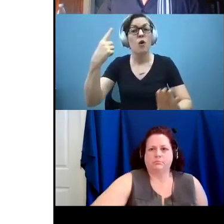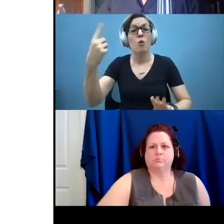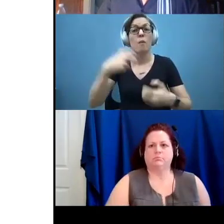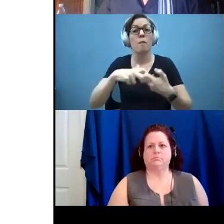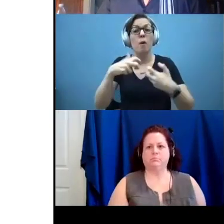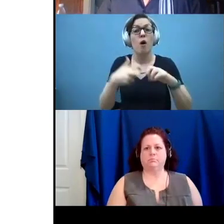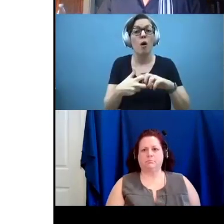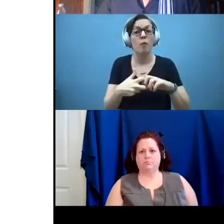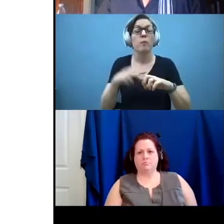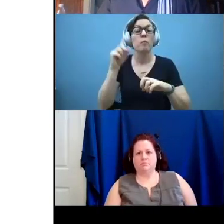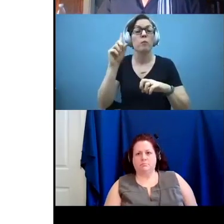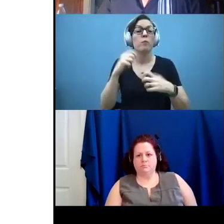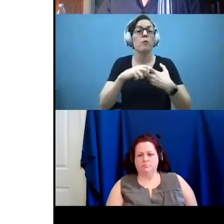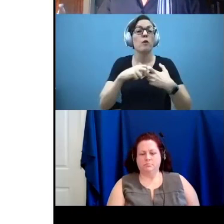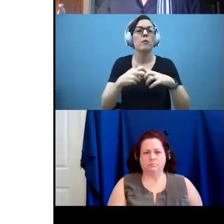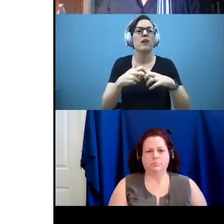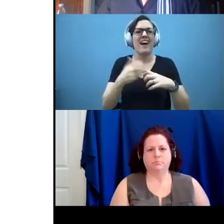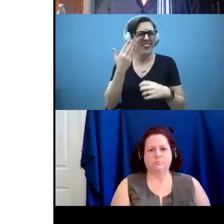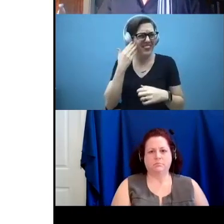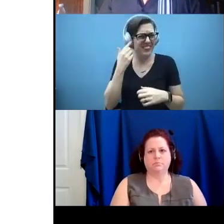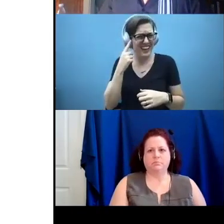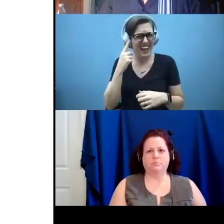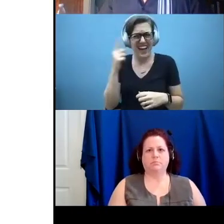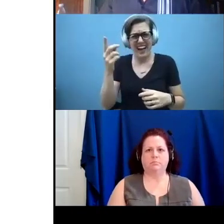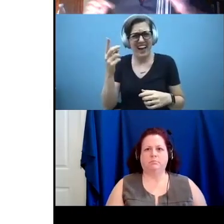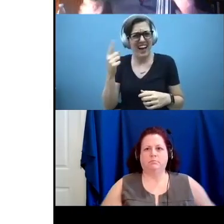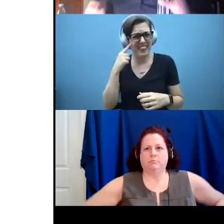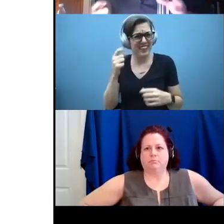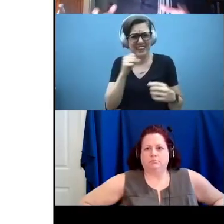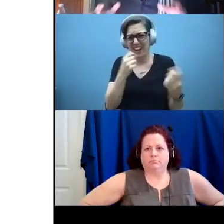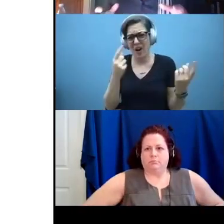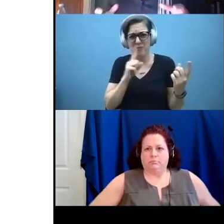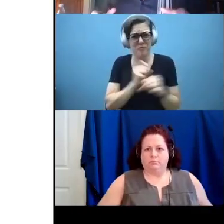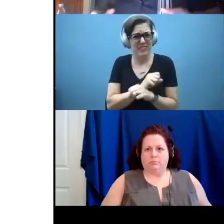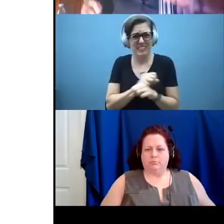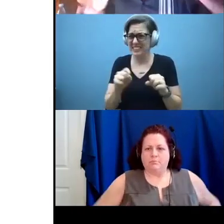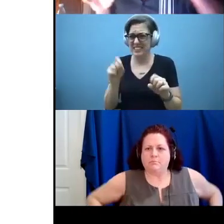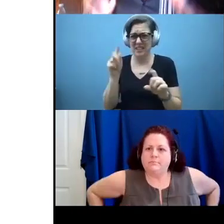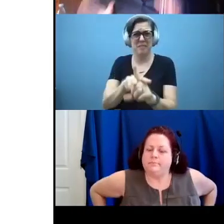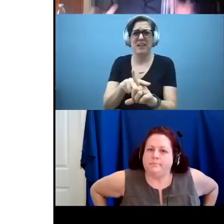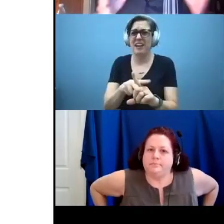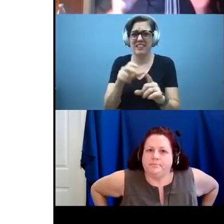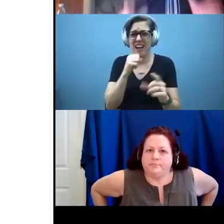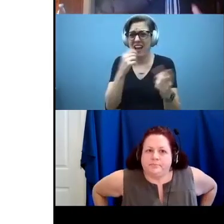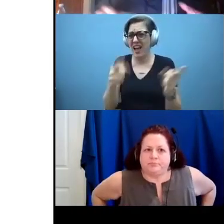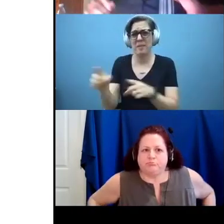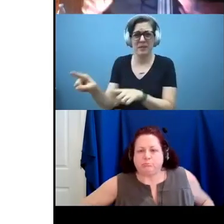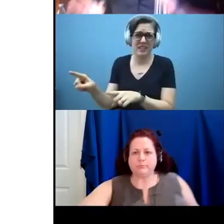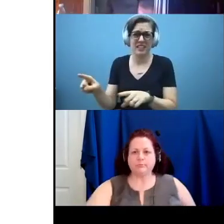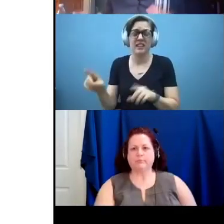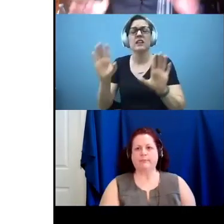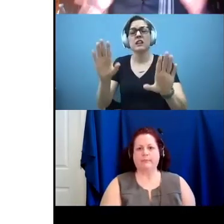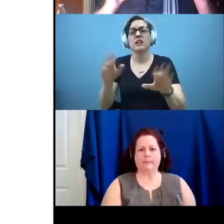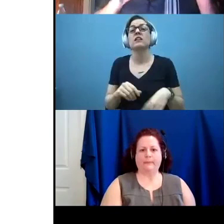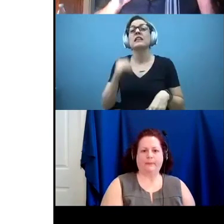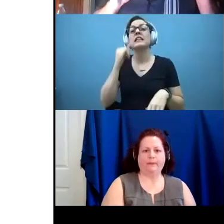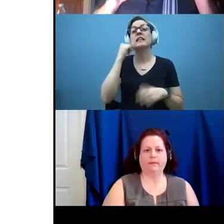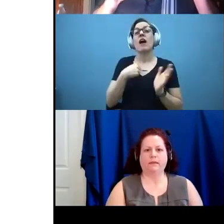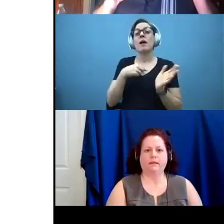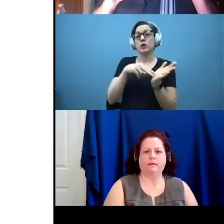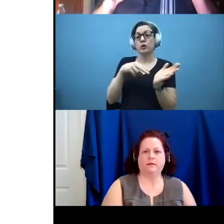that I'm not sure it's happening. When these ideas first came out, like let's say I'm a nurse on a unit and I'm